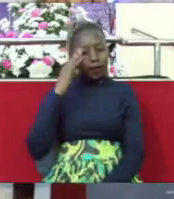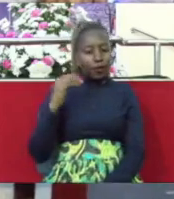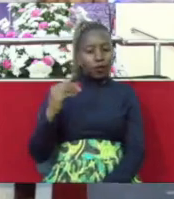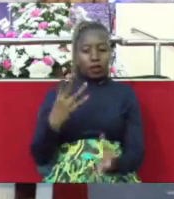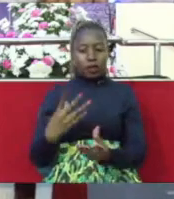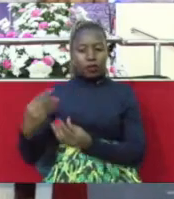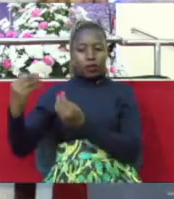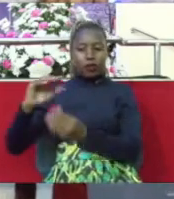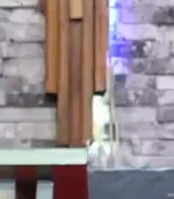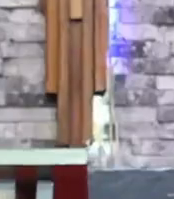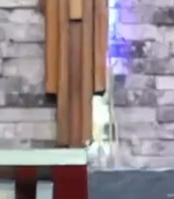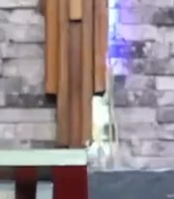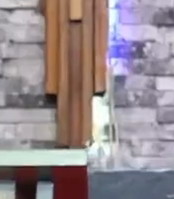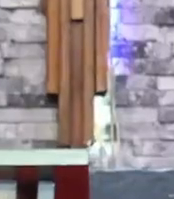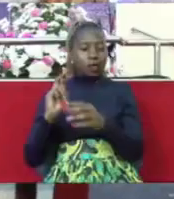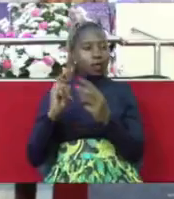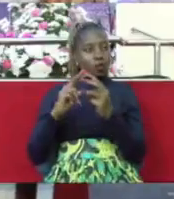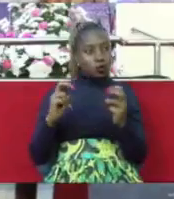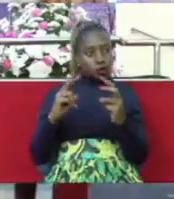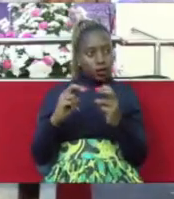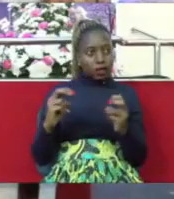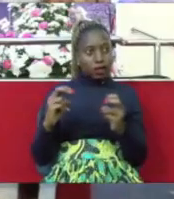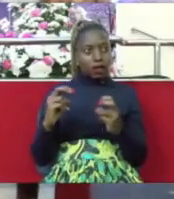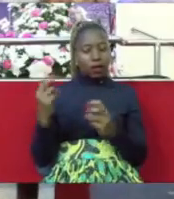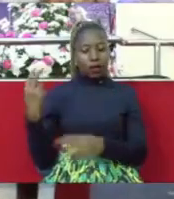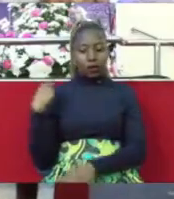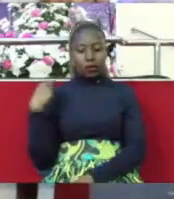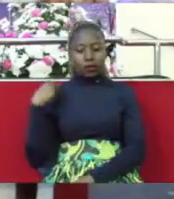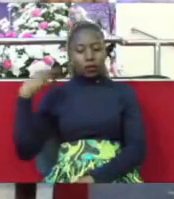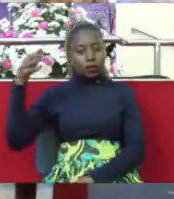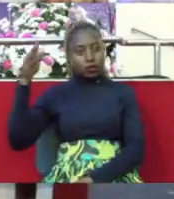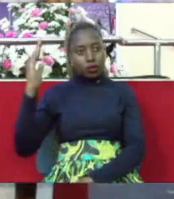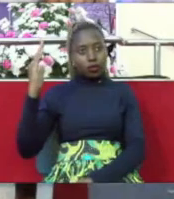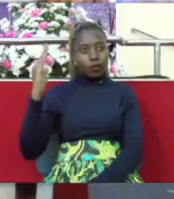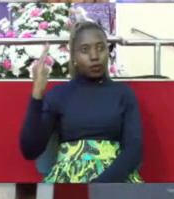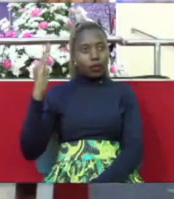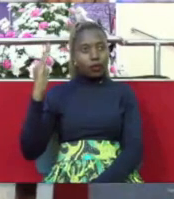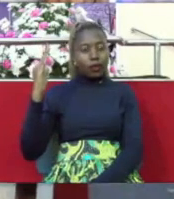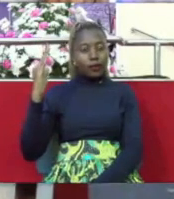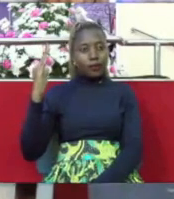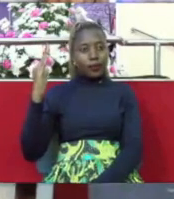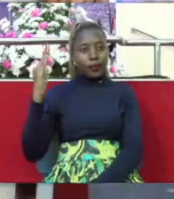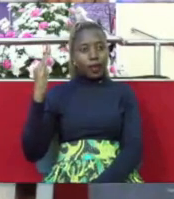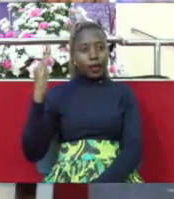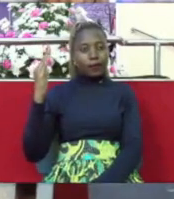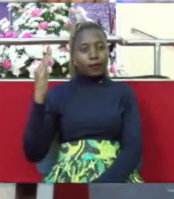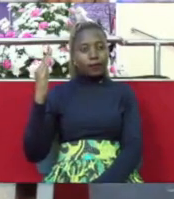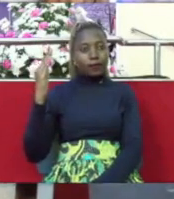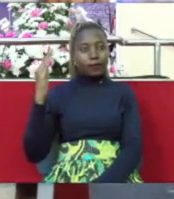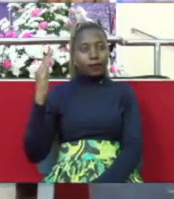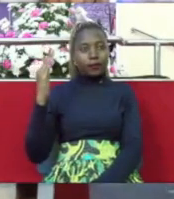and guidance from God on how to lead these Israelites. Kwa sababu mara Musa alikuwa mlimani pale kutafuta ushauri kutoka kwa Mungu